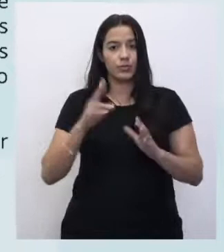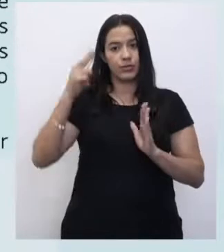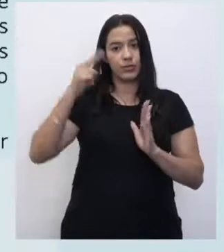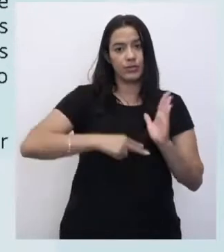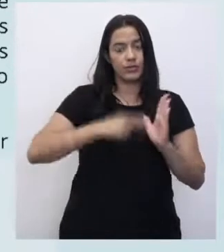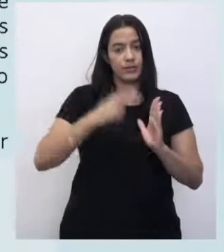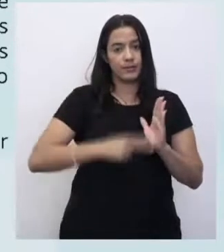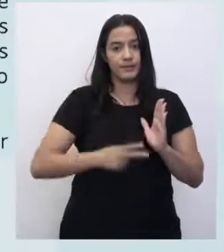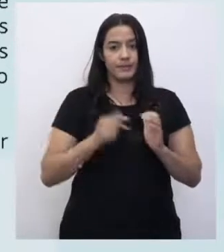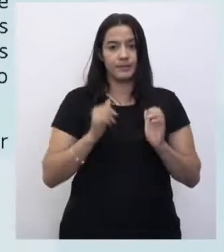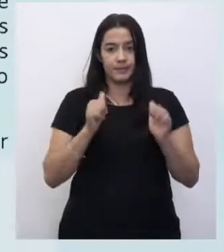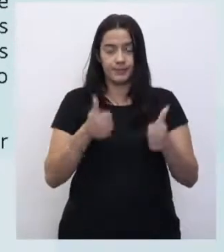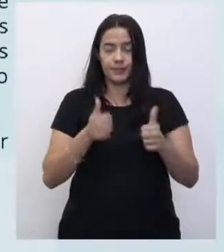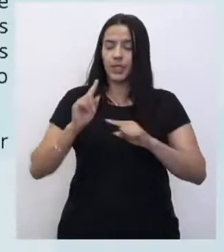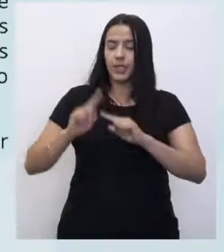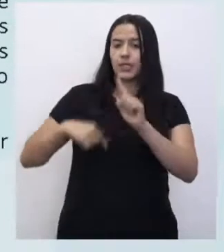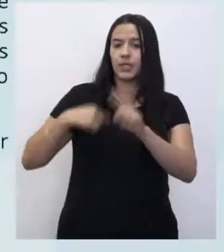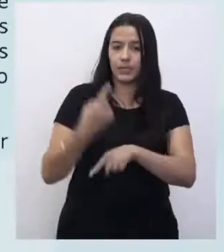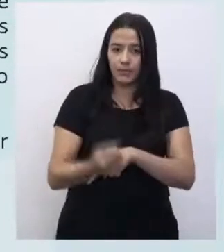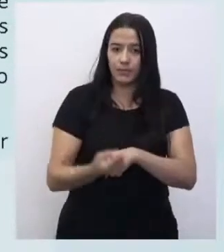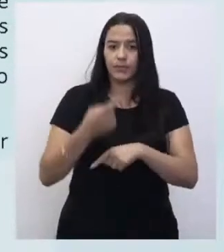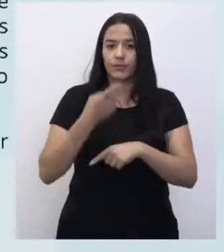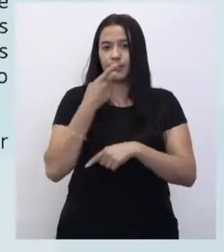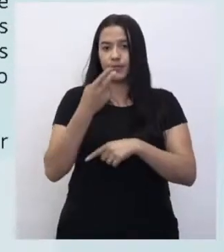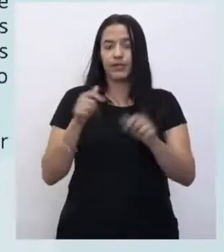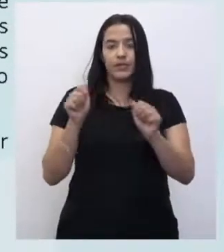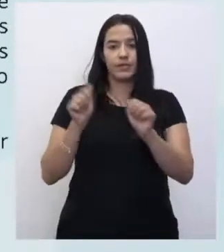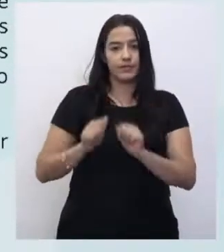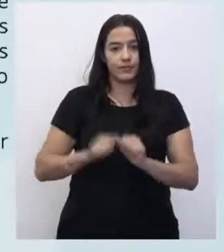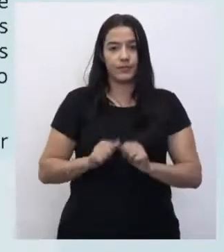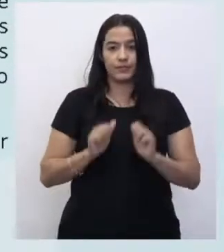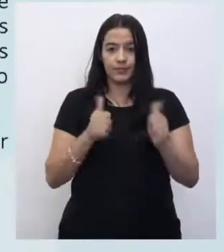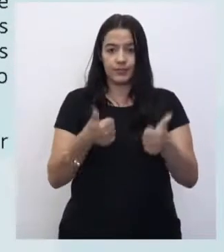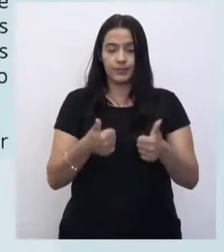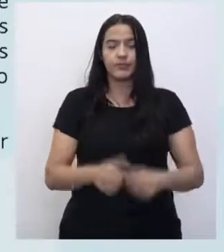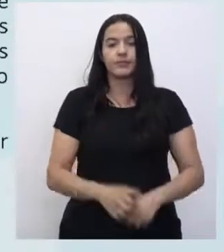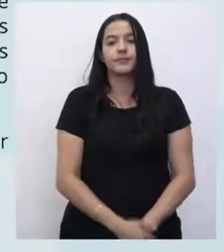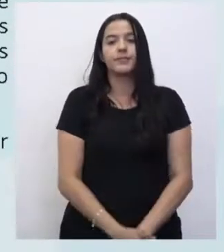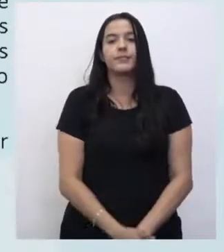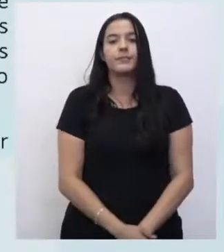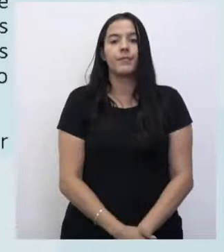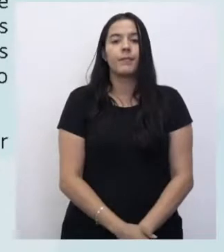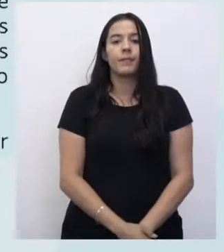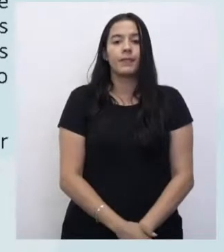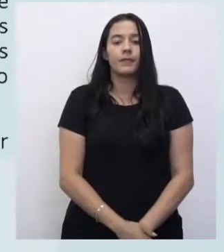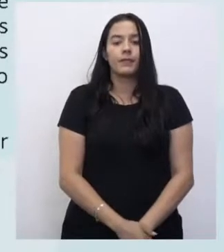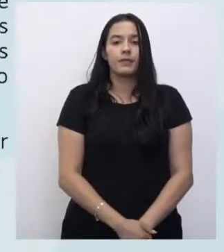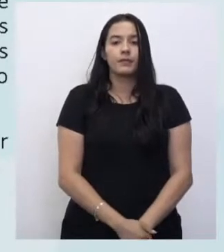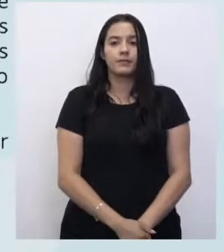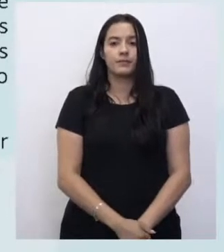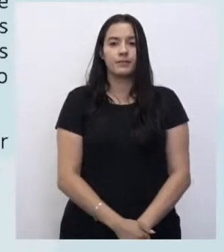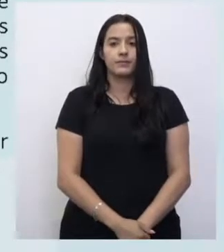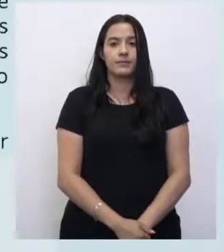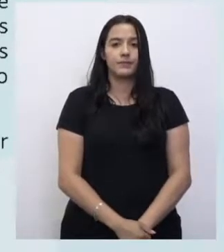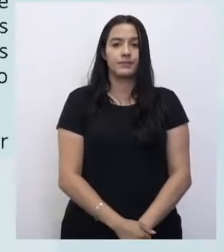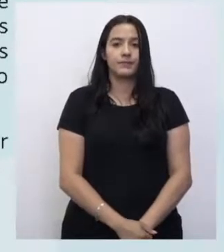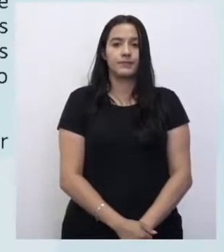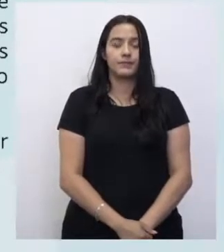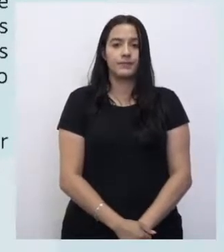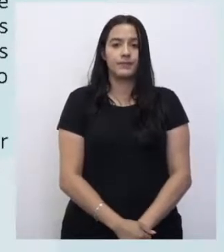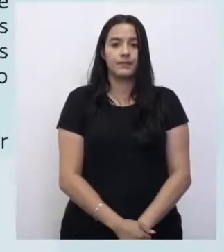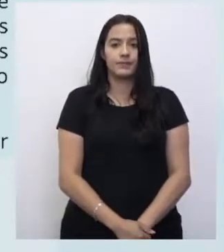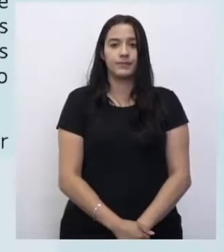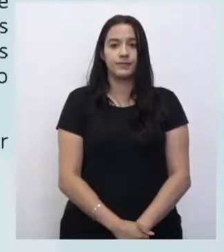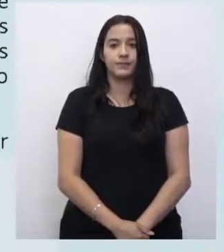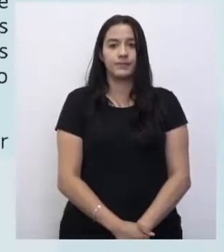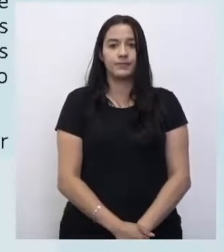peguem a pronúncia. Depois eu vou falar a atividade que vocês vão fazer. Então, ó. Air pollution is not only on the